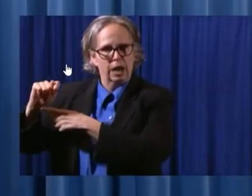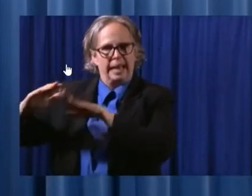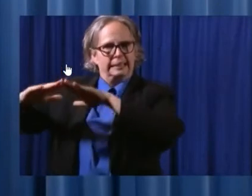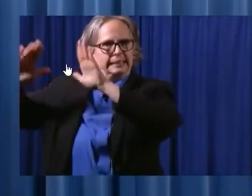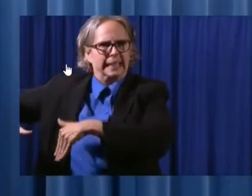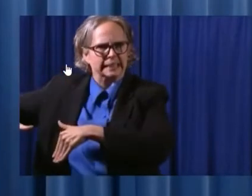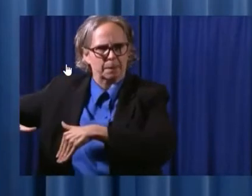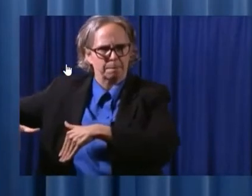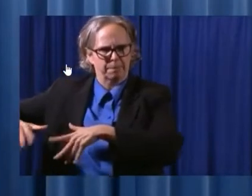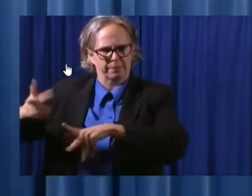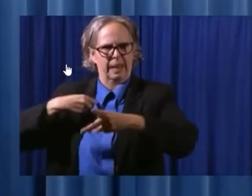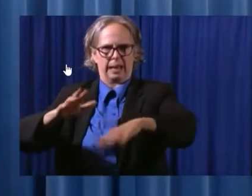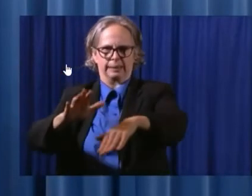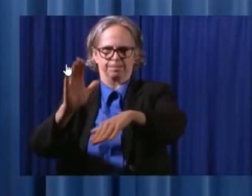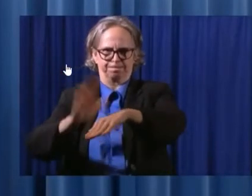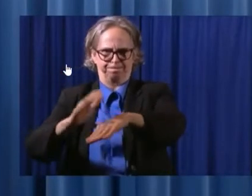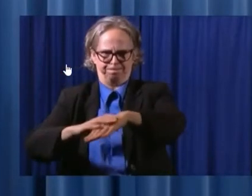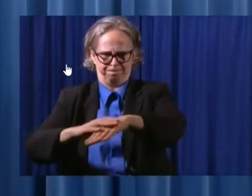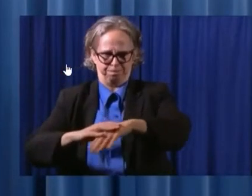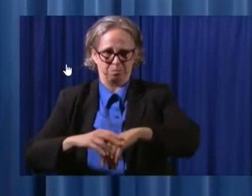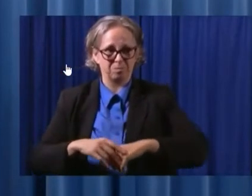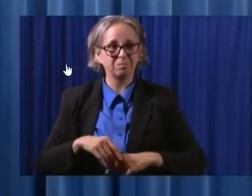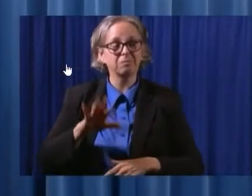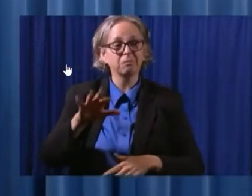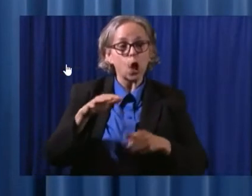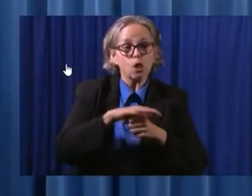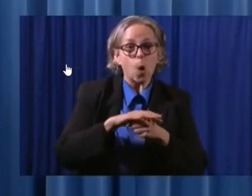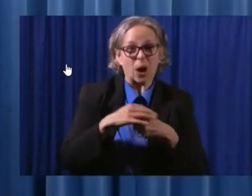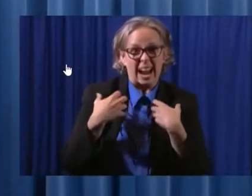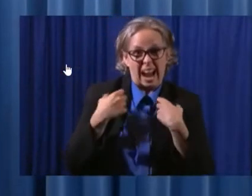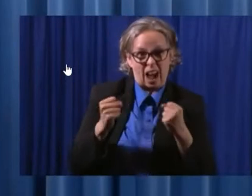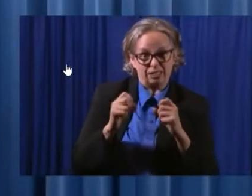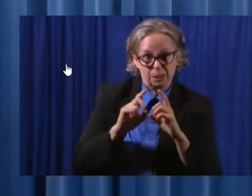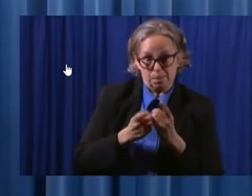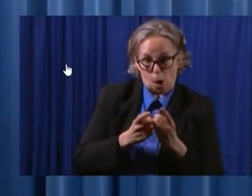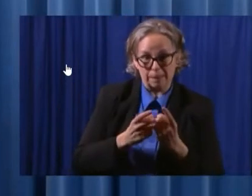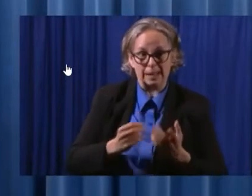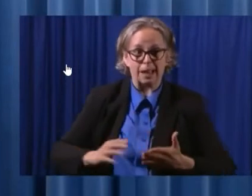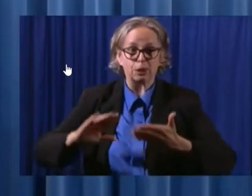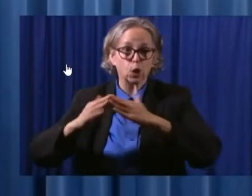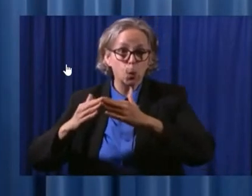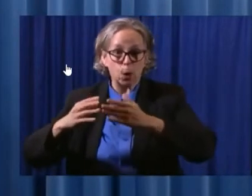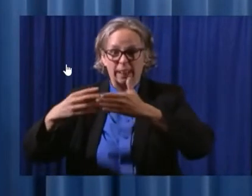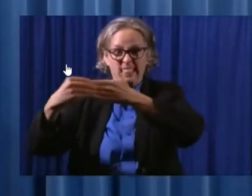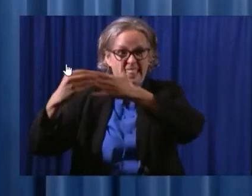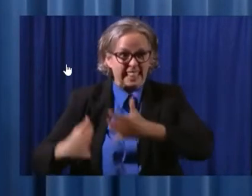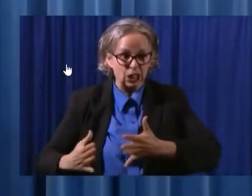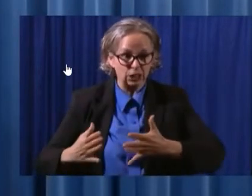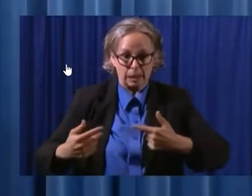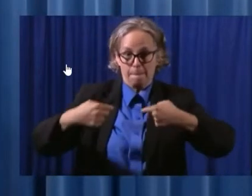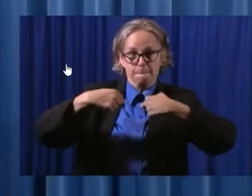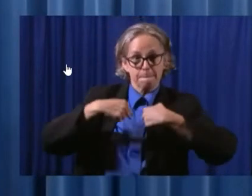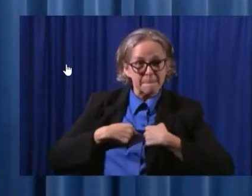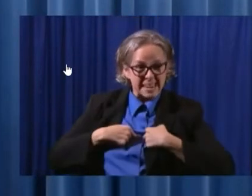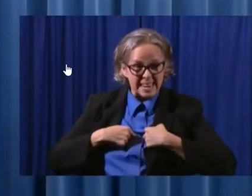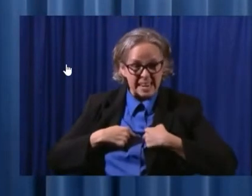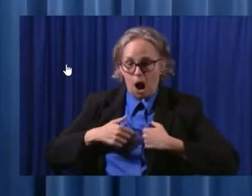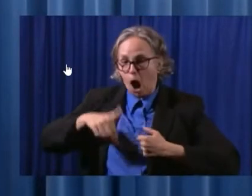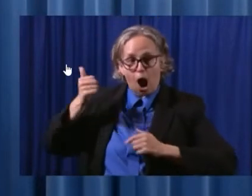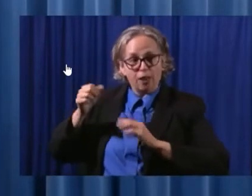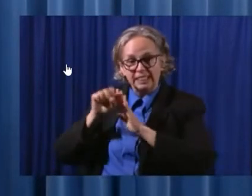will provide community leaders. It will provide me. It will provide state leaders, members of the